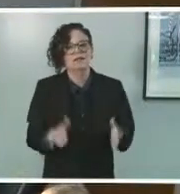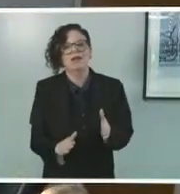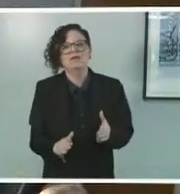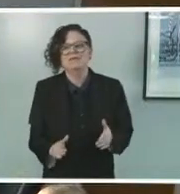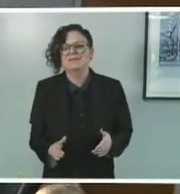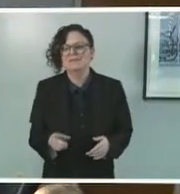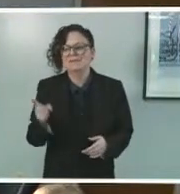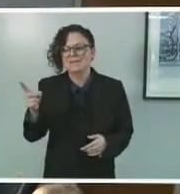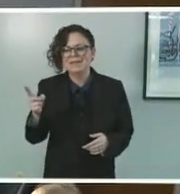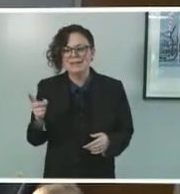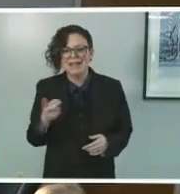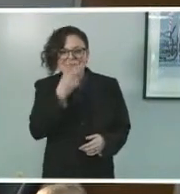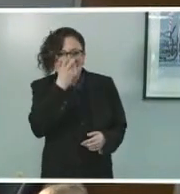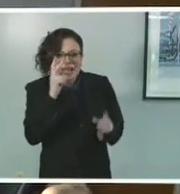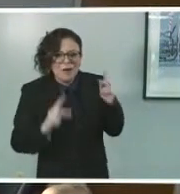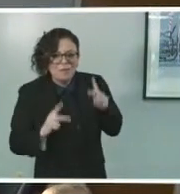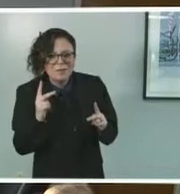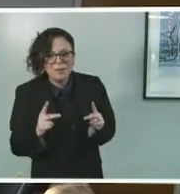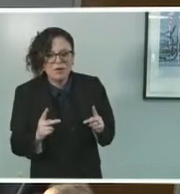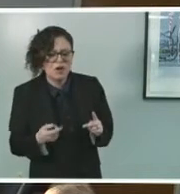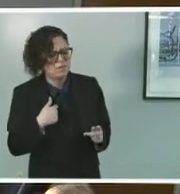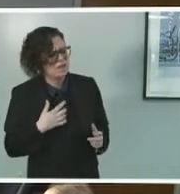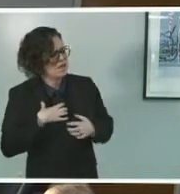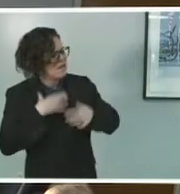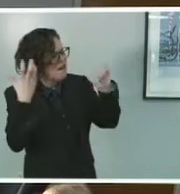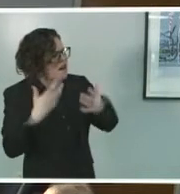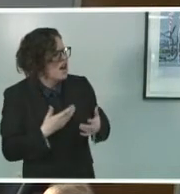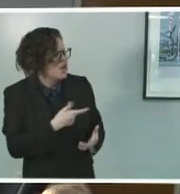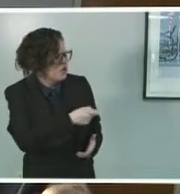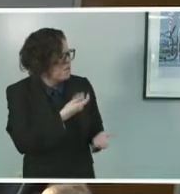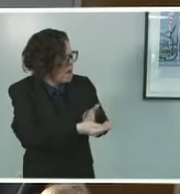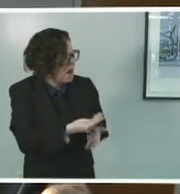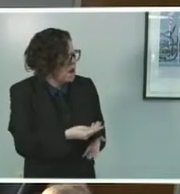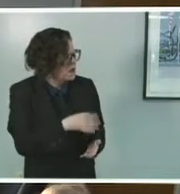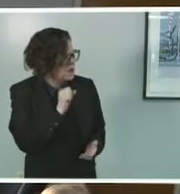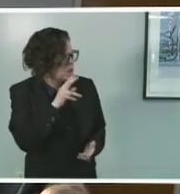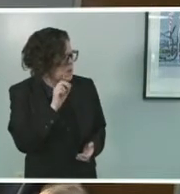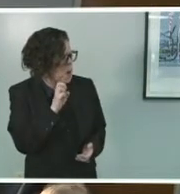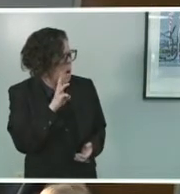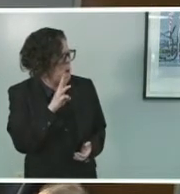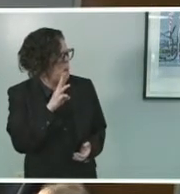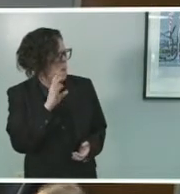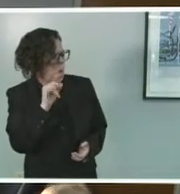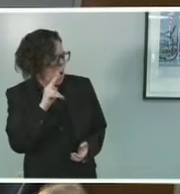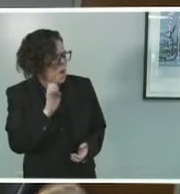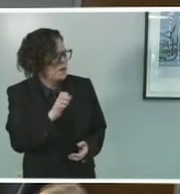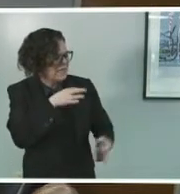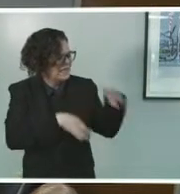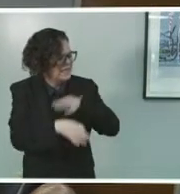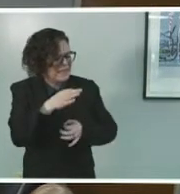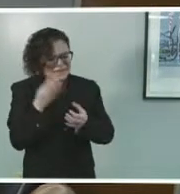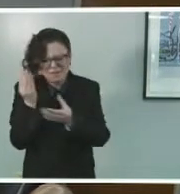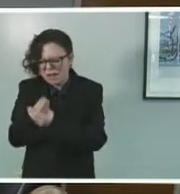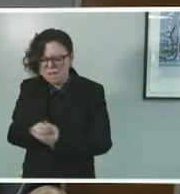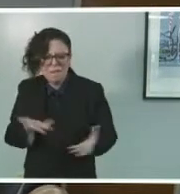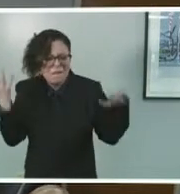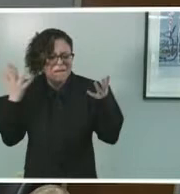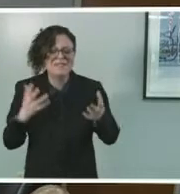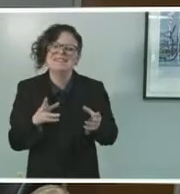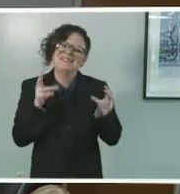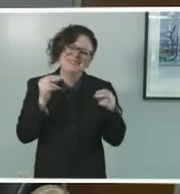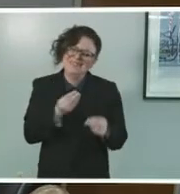be splitting hairs because you got a snow cone instead of a bean and cheese taco. Right, right. You're not going to get into the types of food. It's a food business. Right.